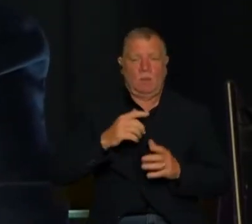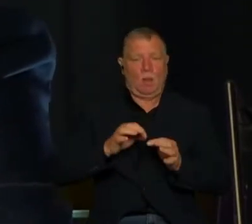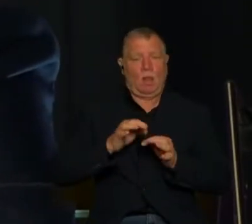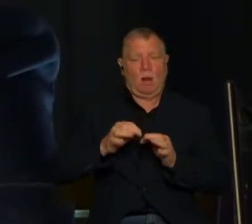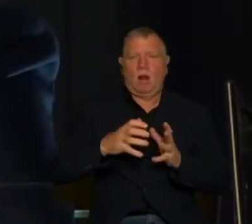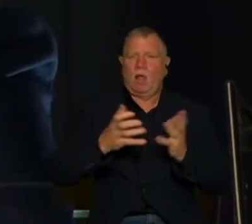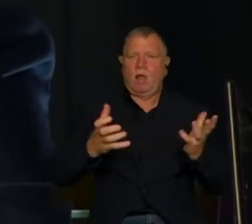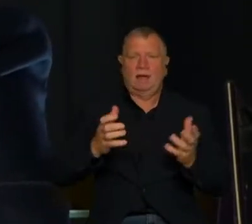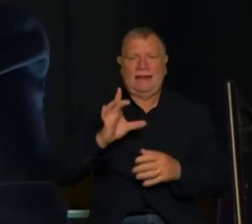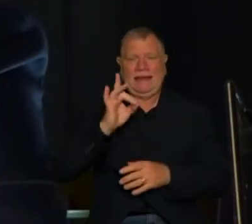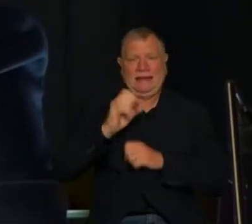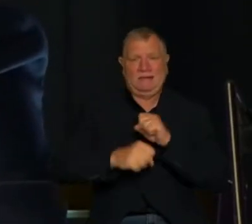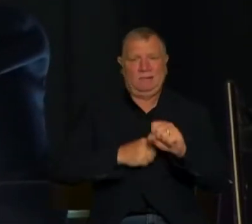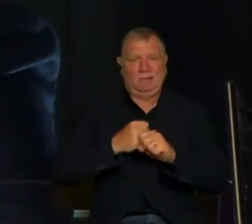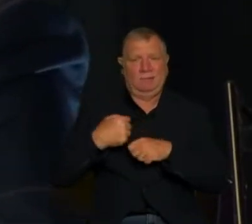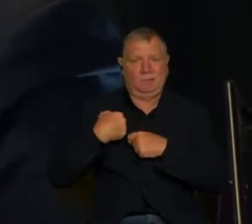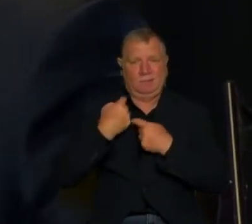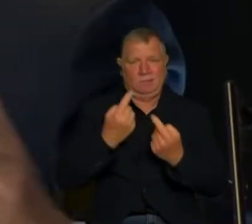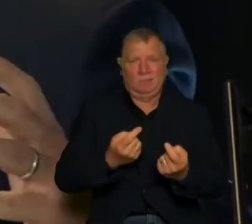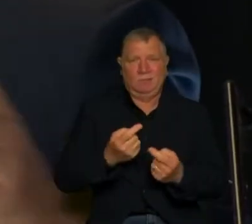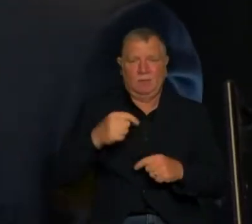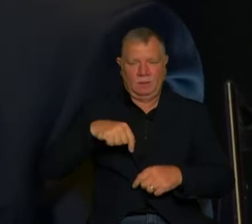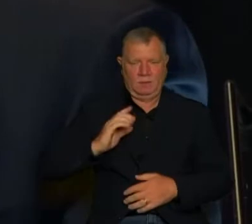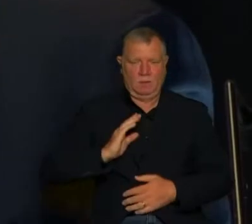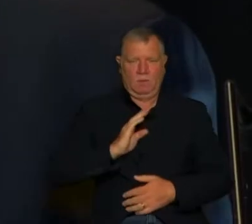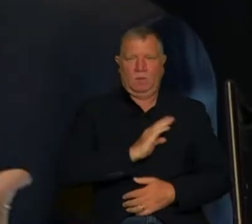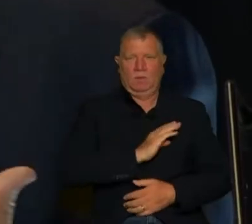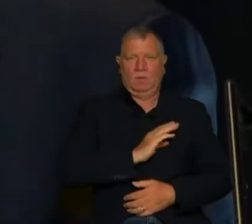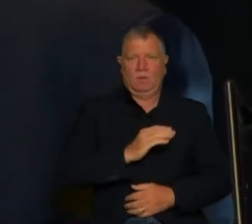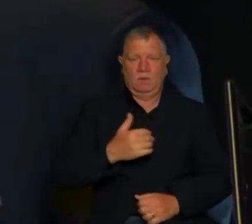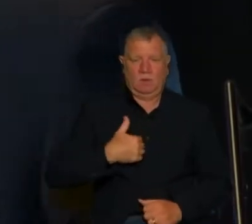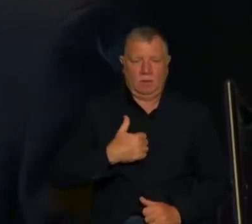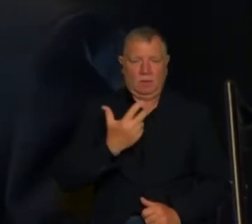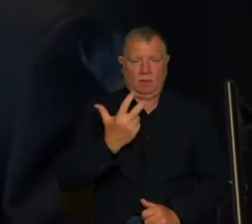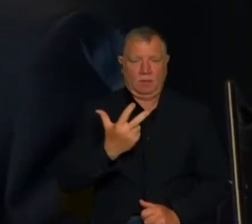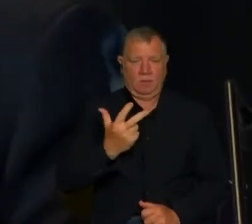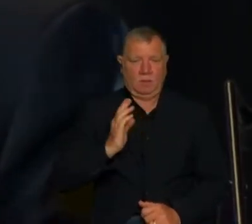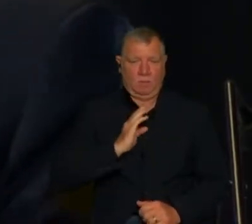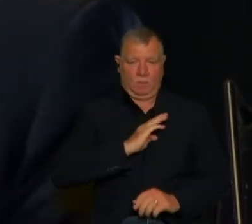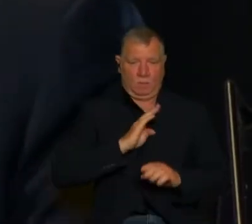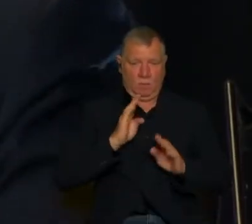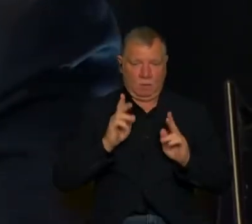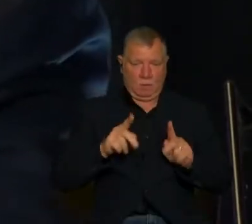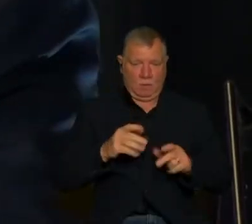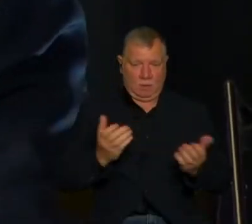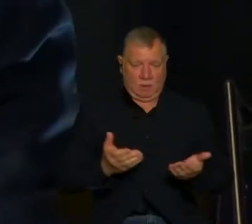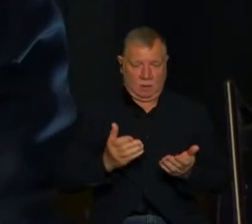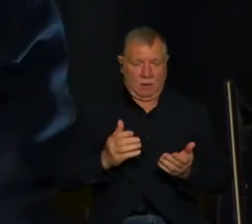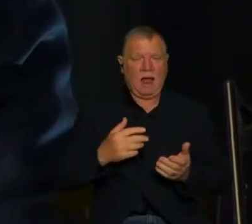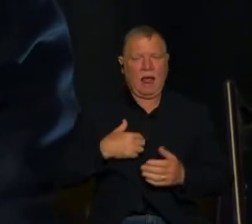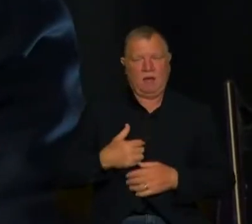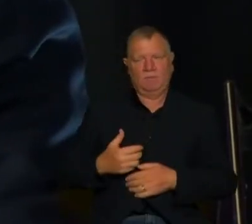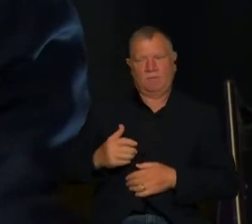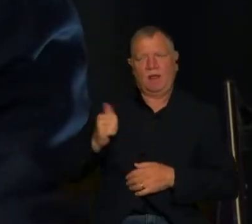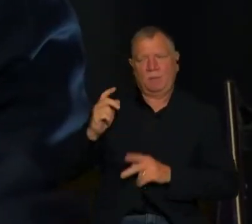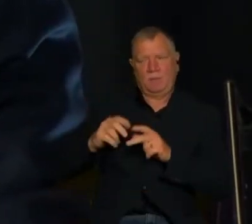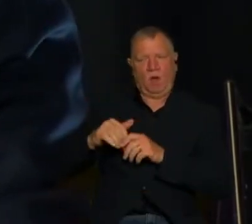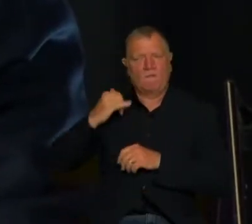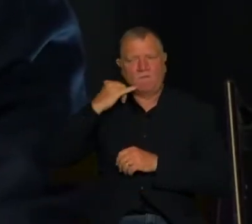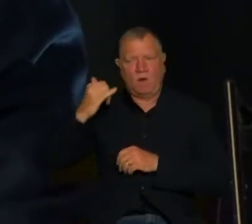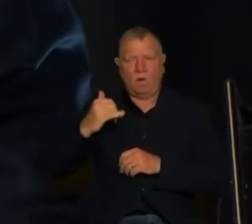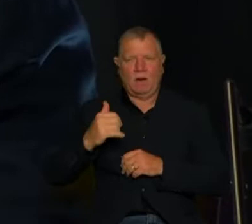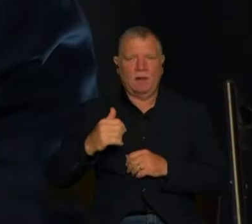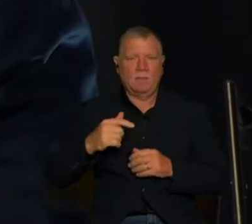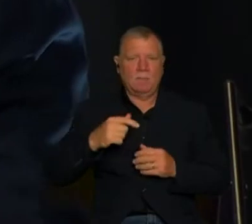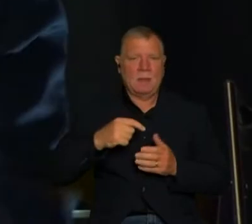long. It's been 8 years. This board, there's only three of us here today in person, there's some on the phone, has spent almost